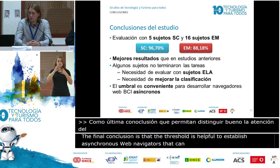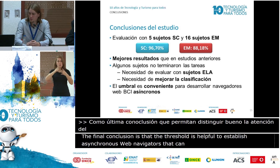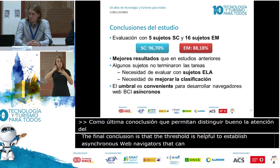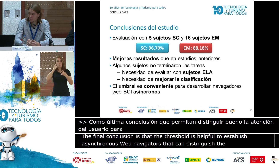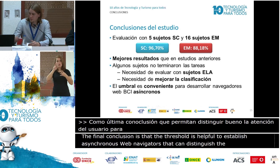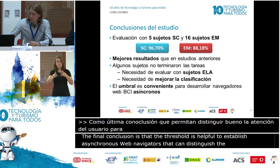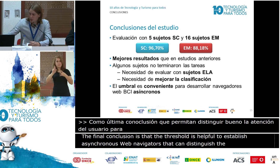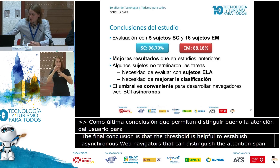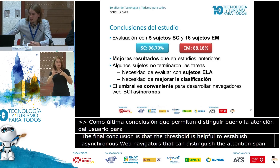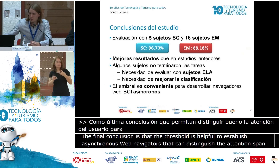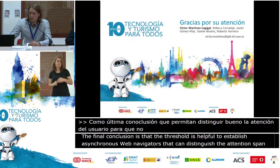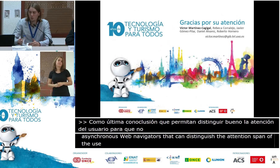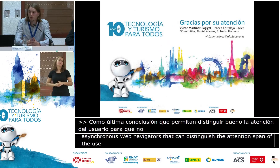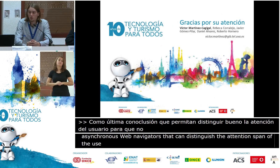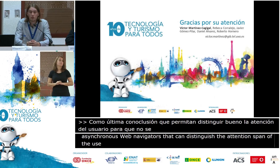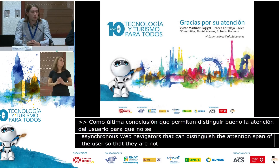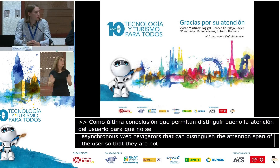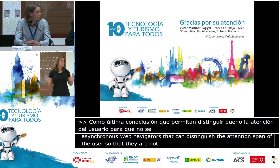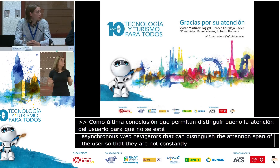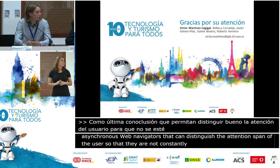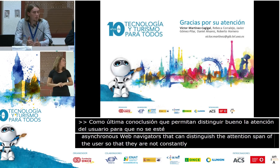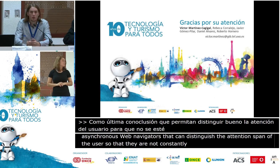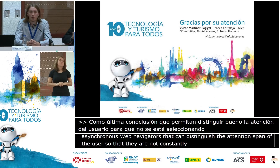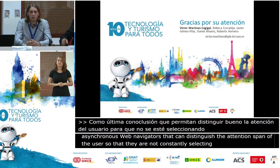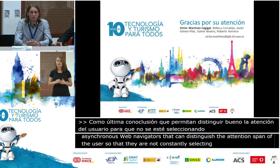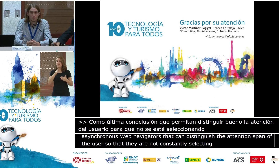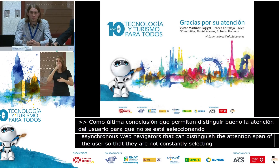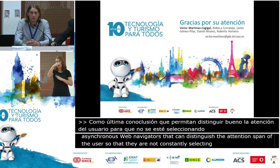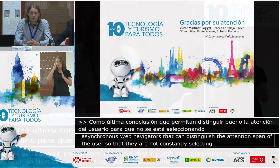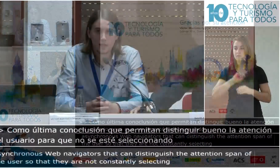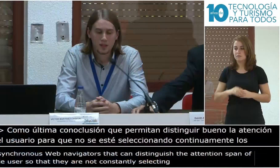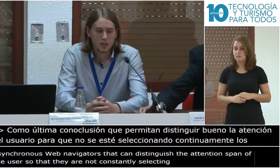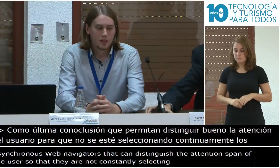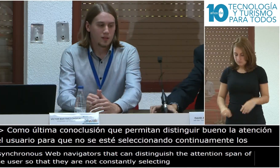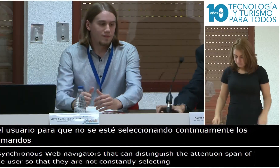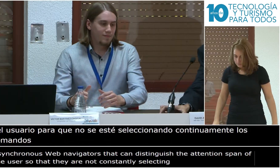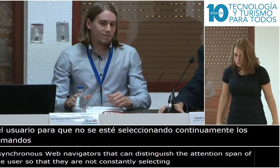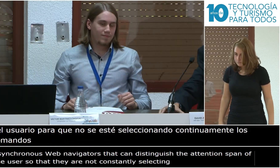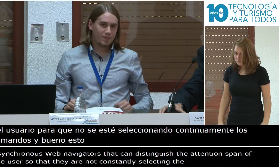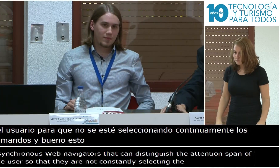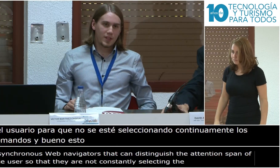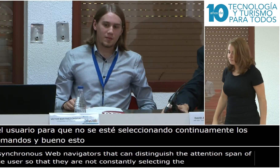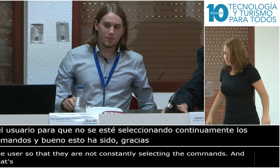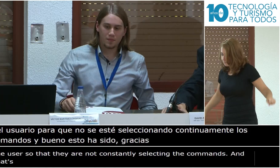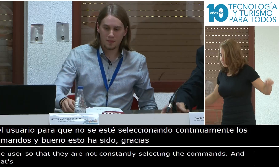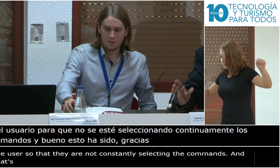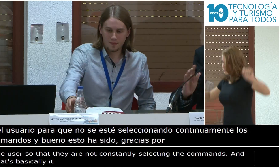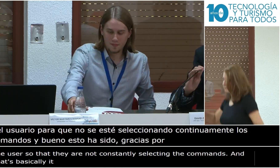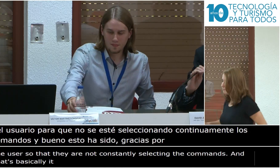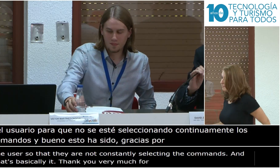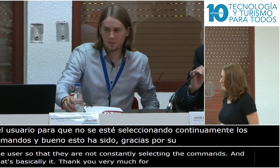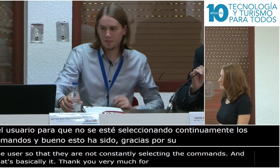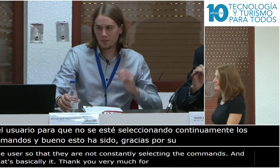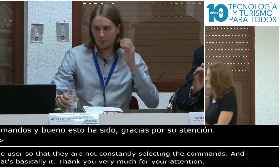so that they're not constantly selecting the commands. And that's basically it. Thank you very much for your attention.